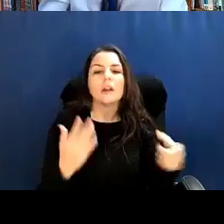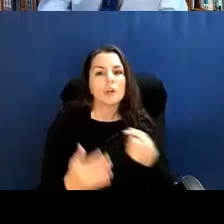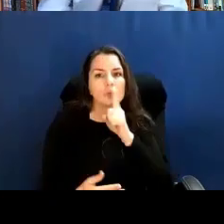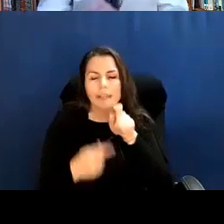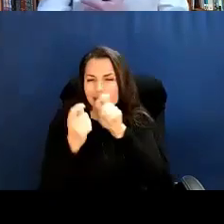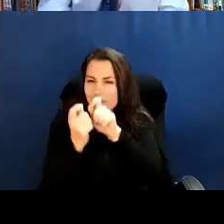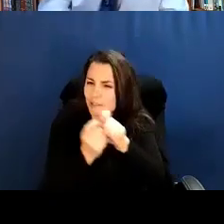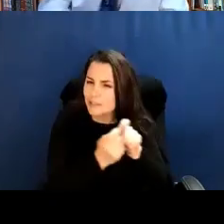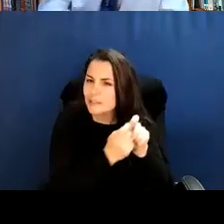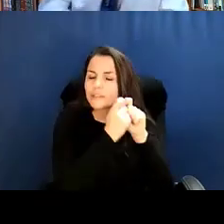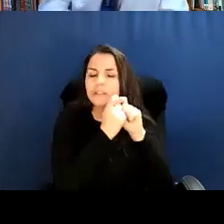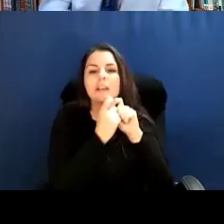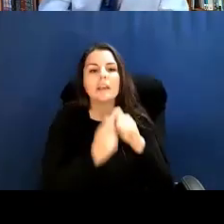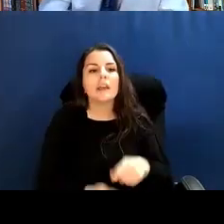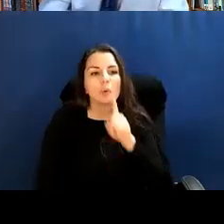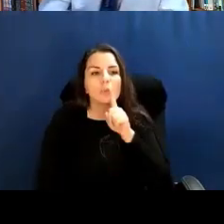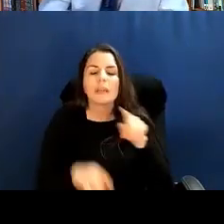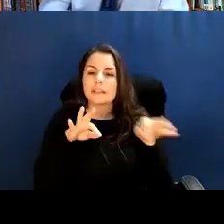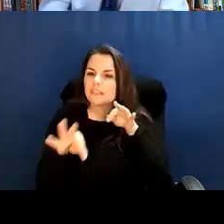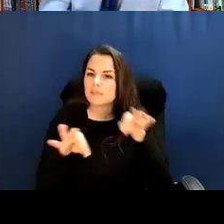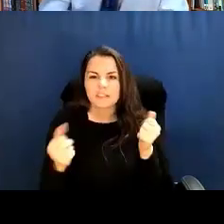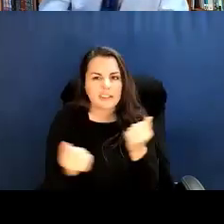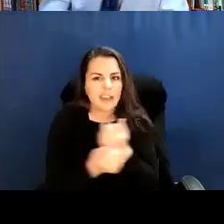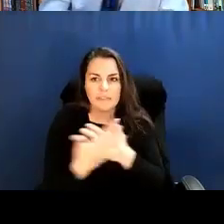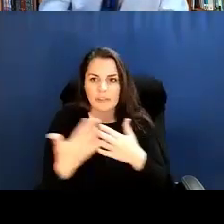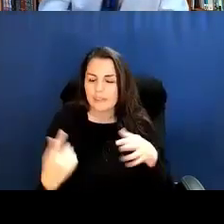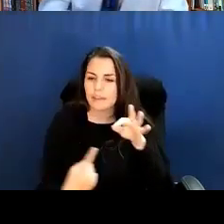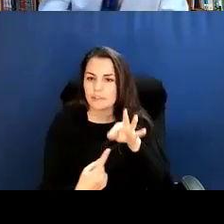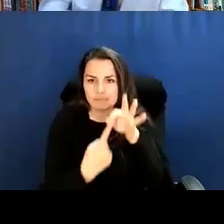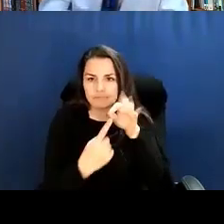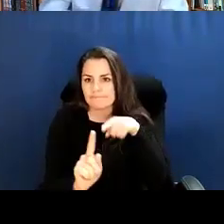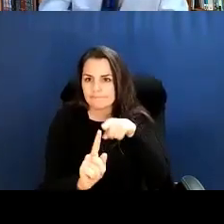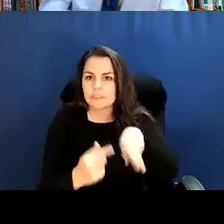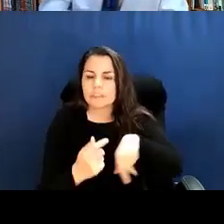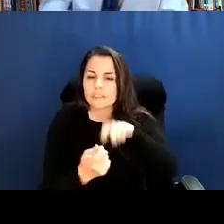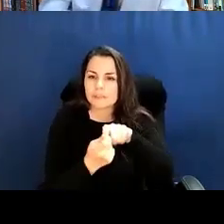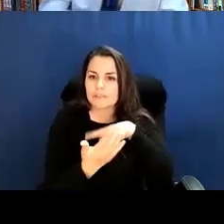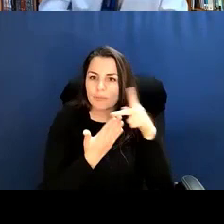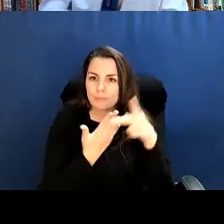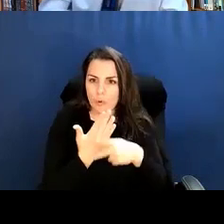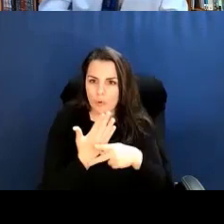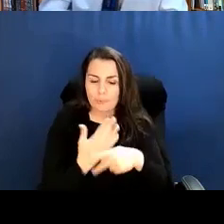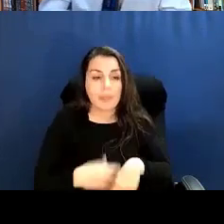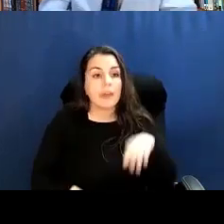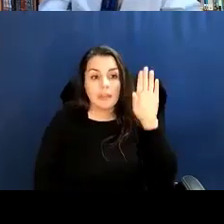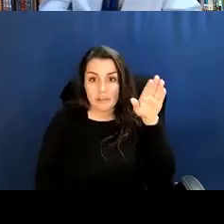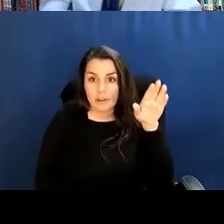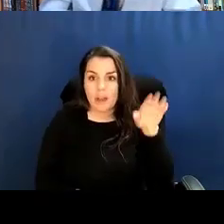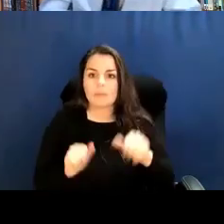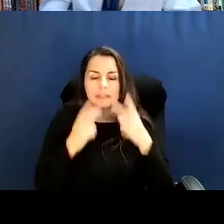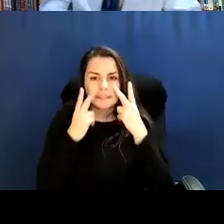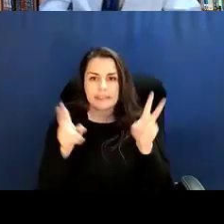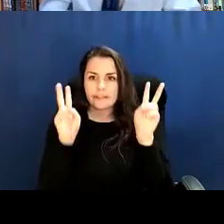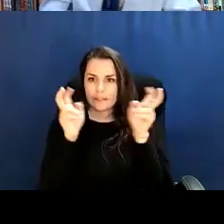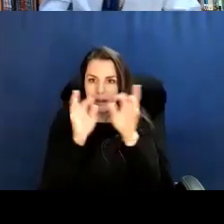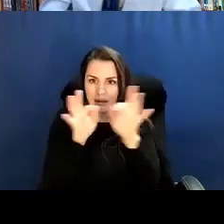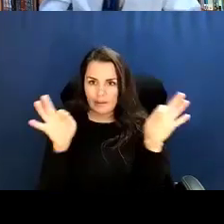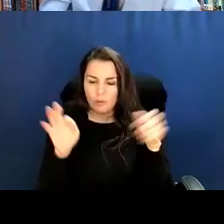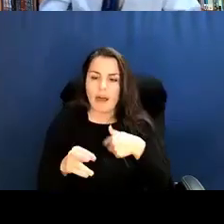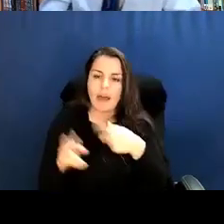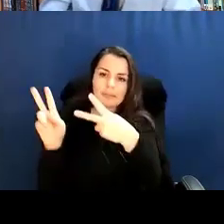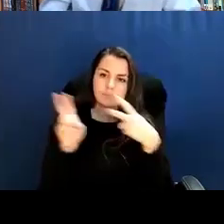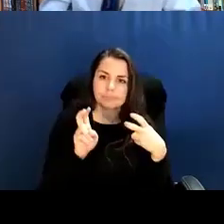you everything you need to know about a particular program. So at the top is the title. This one I've taken from the parent